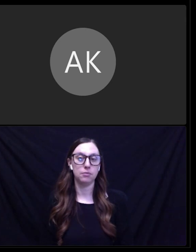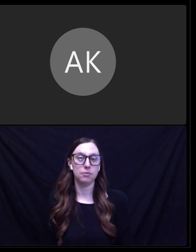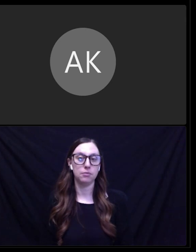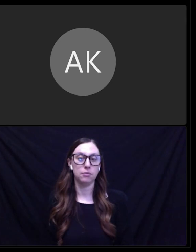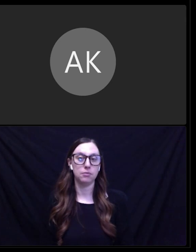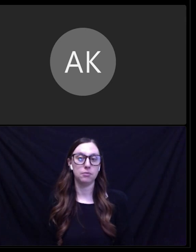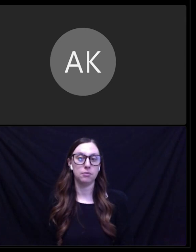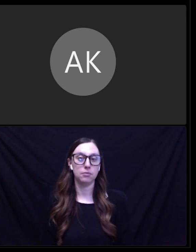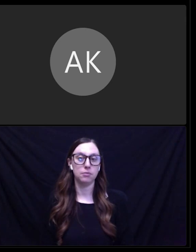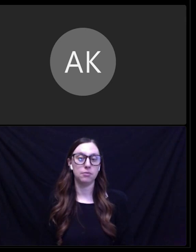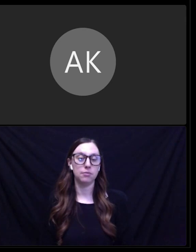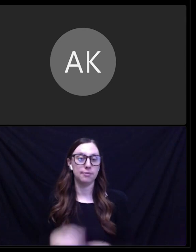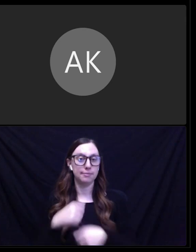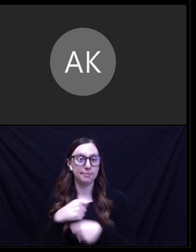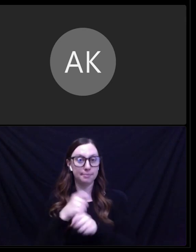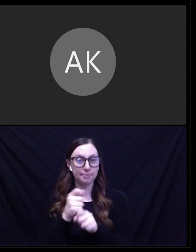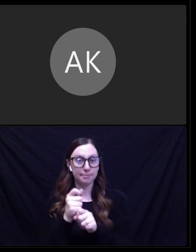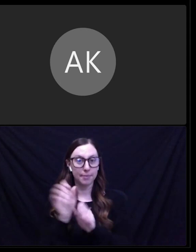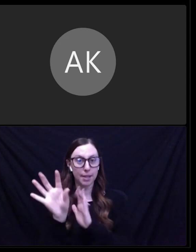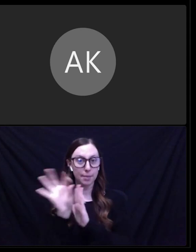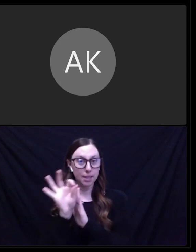Make my selections.